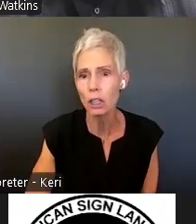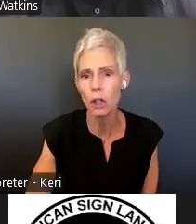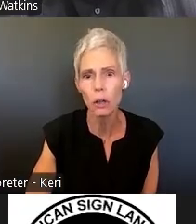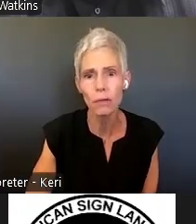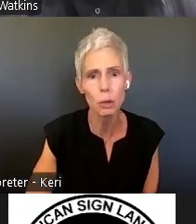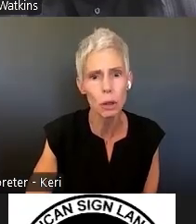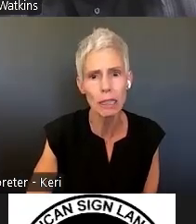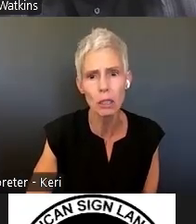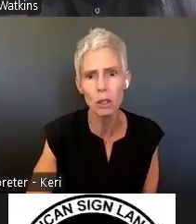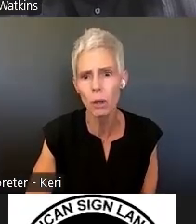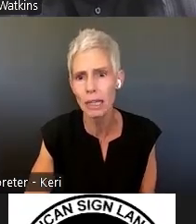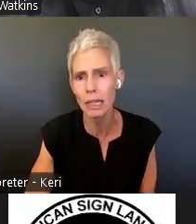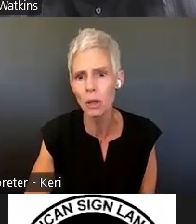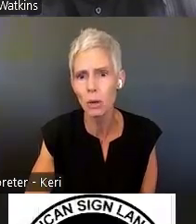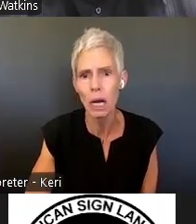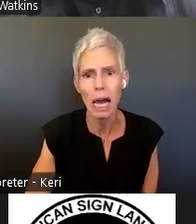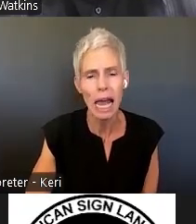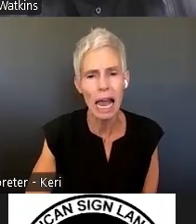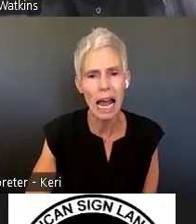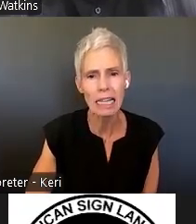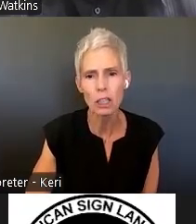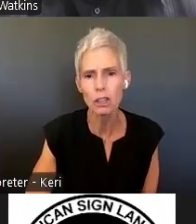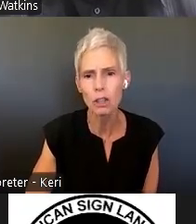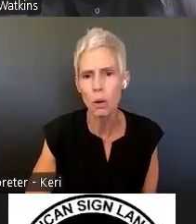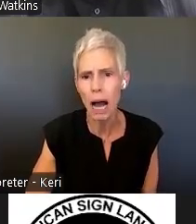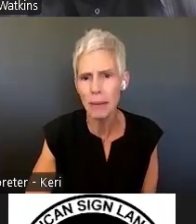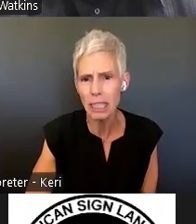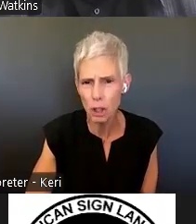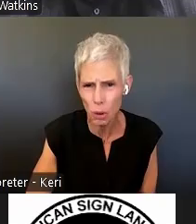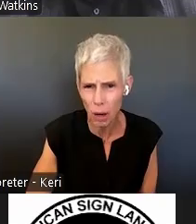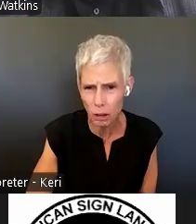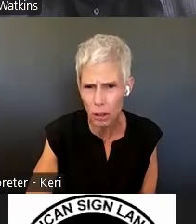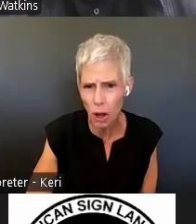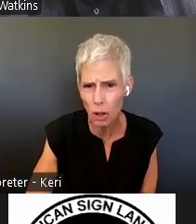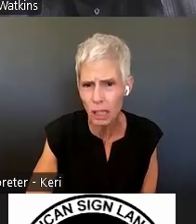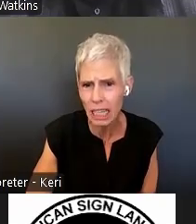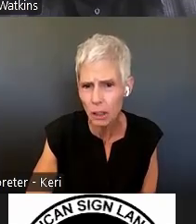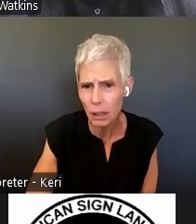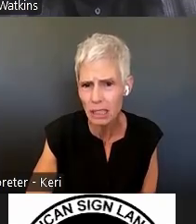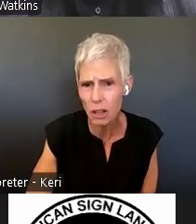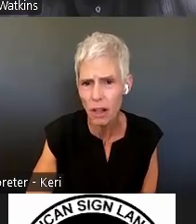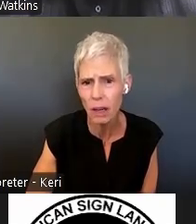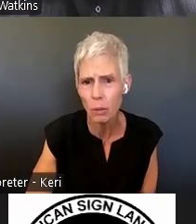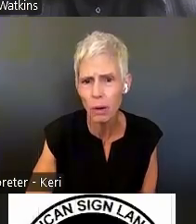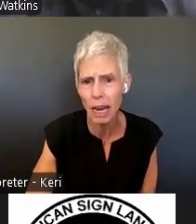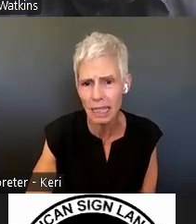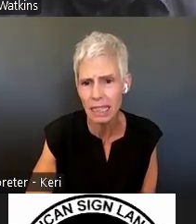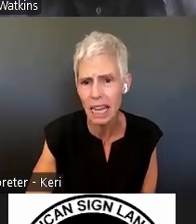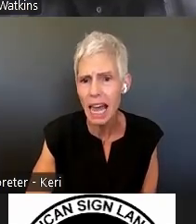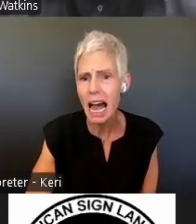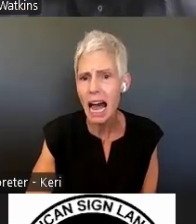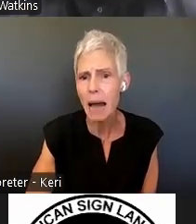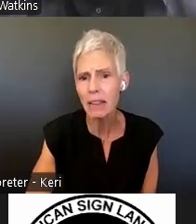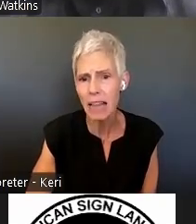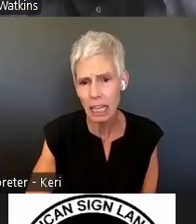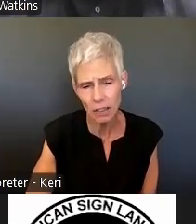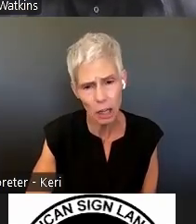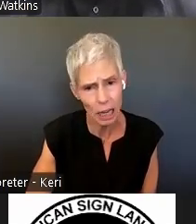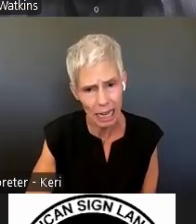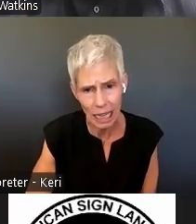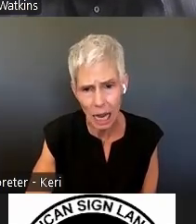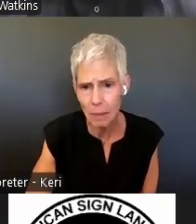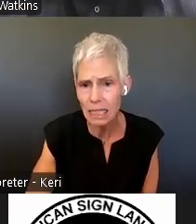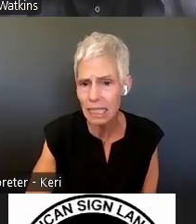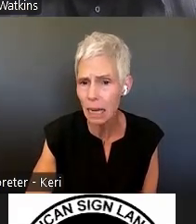are just nervous. What do I do? What do I do? And so, I mean, $200 increase on their rent. I mean,